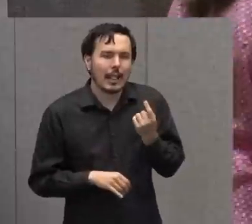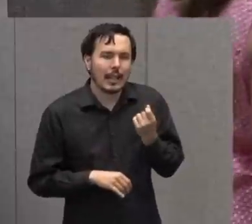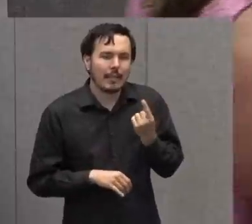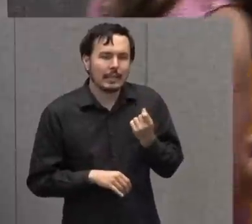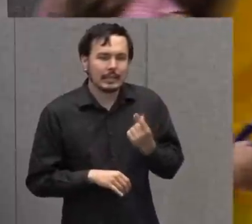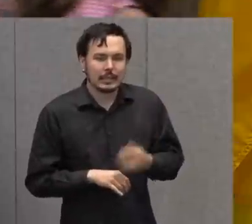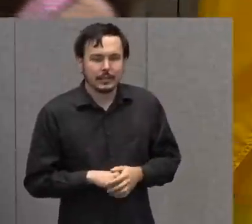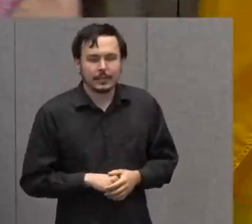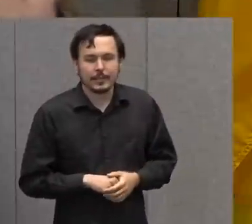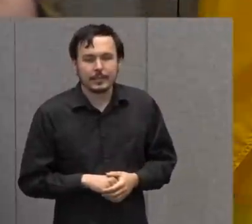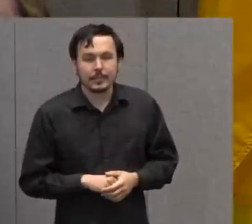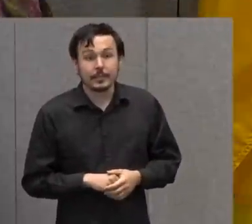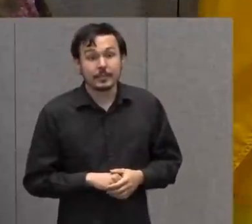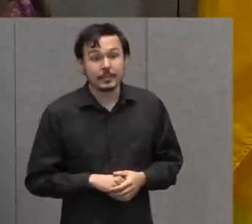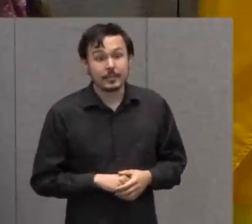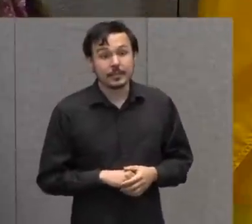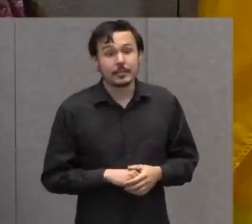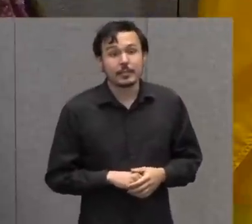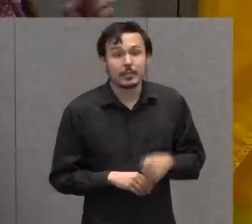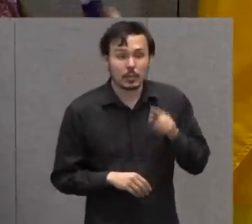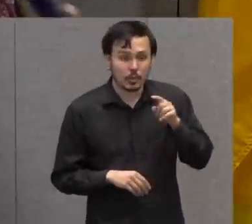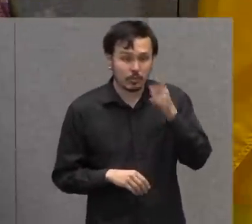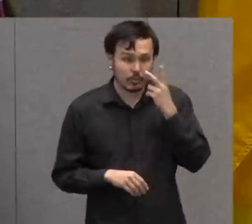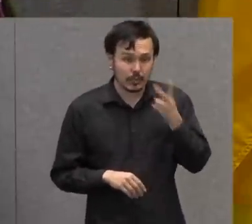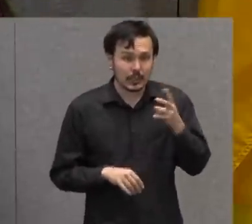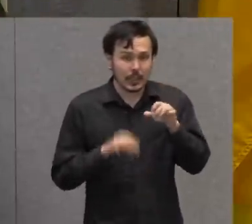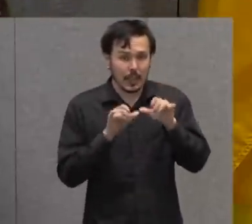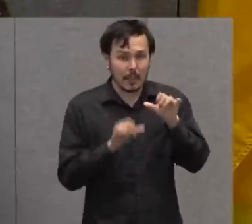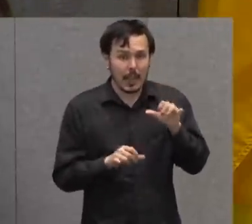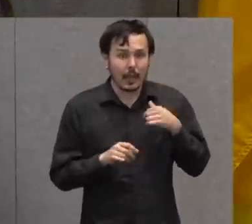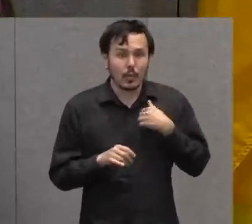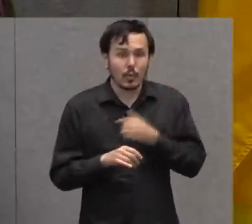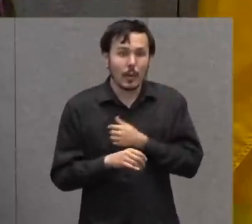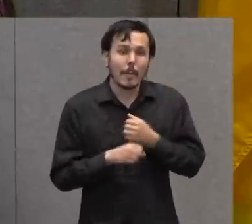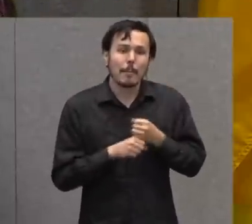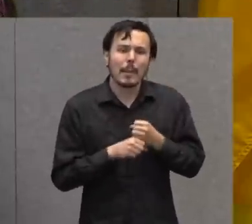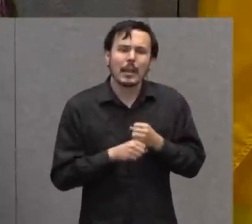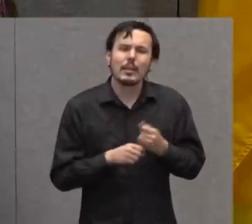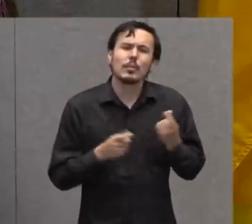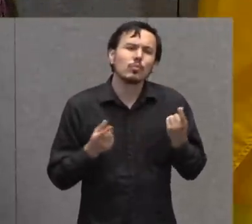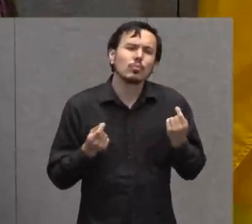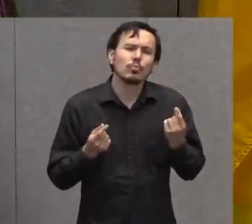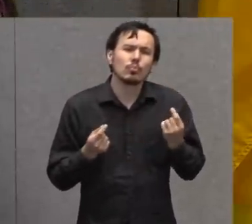a pattern that we're doing. What could we do to figure out pattern 11?